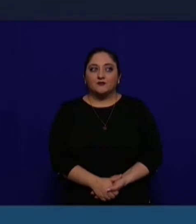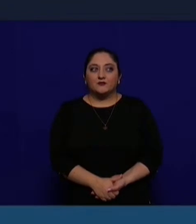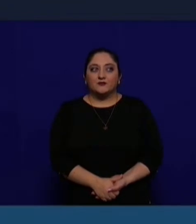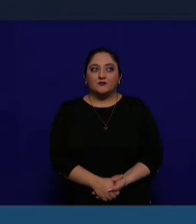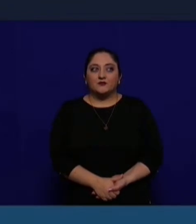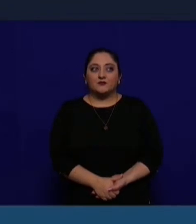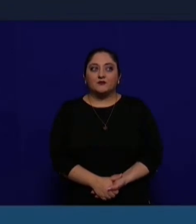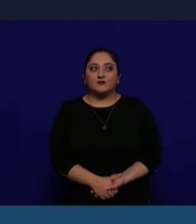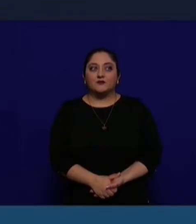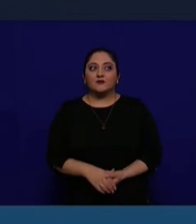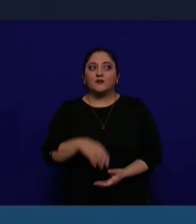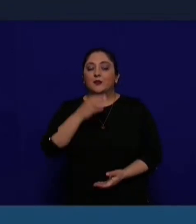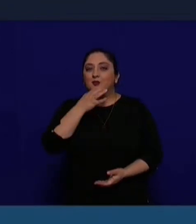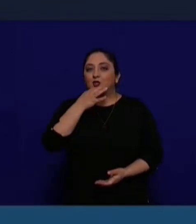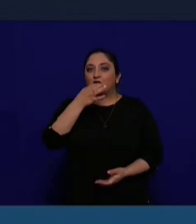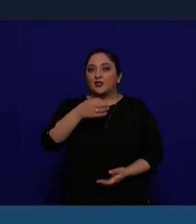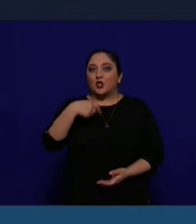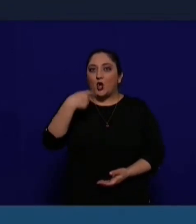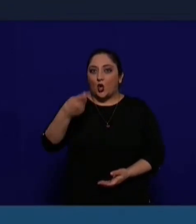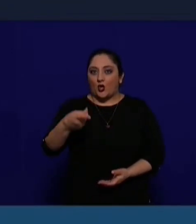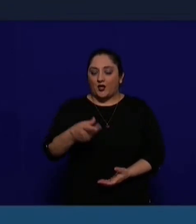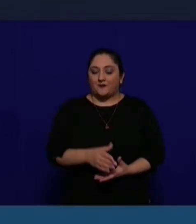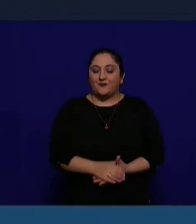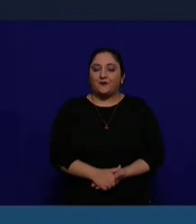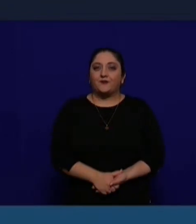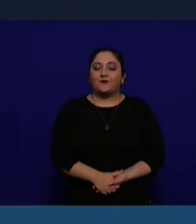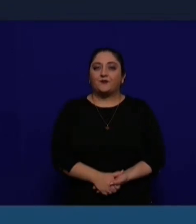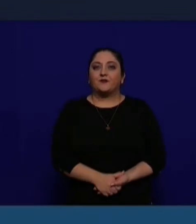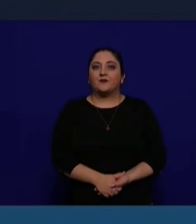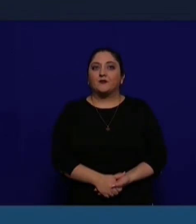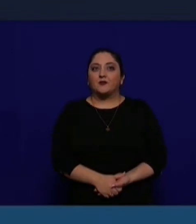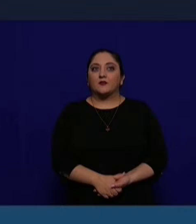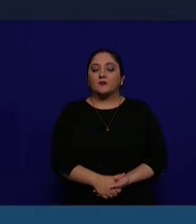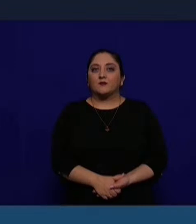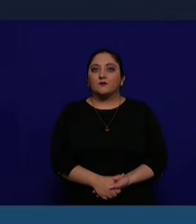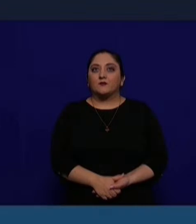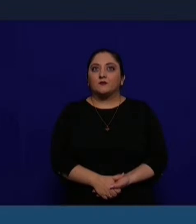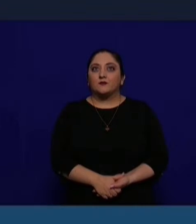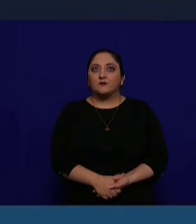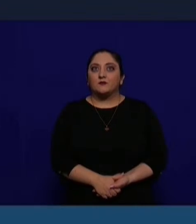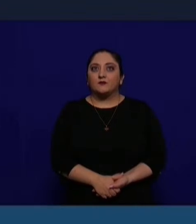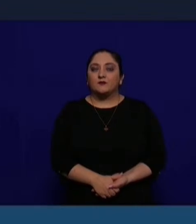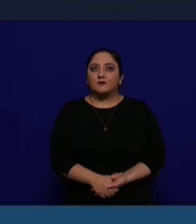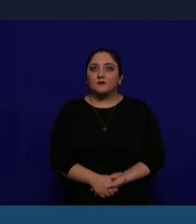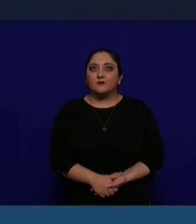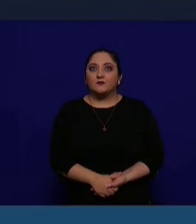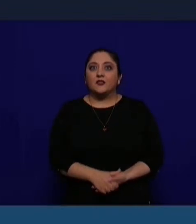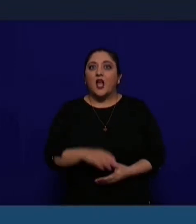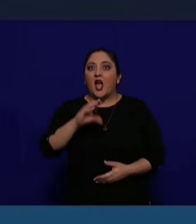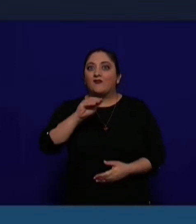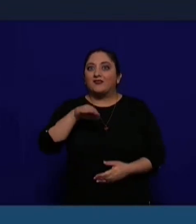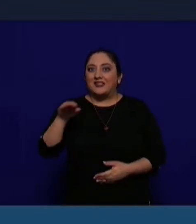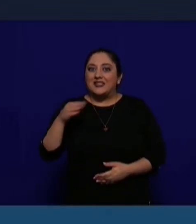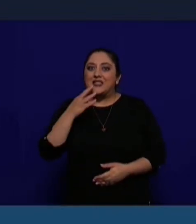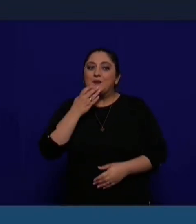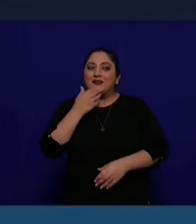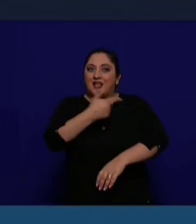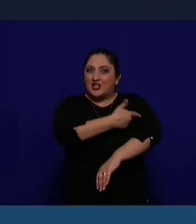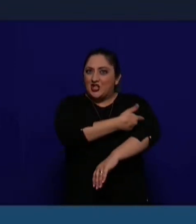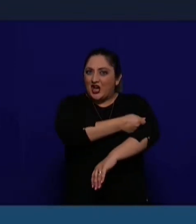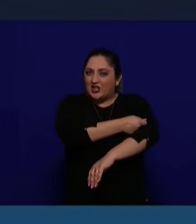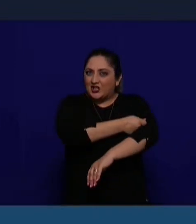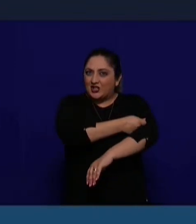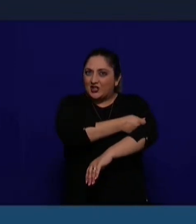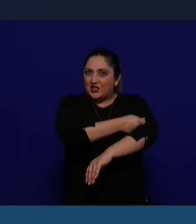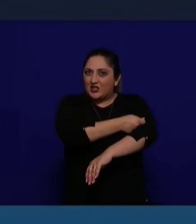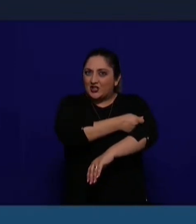Insellem lek Rose Gawci, qed jiġi nnotat li kif qabel kif ukoll wara li jirċievu t-tilqima huma bosta l-persuni li qed jikkonsmaw